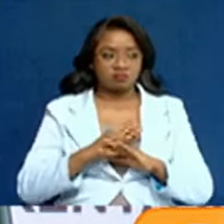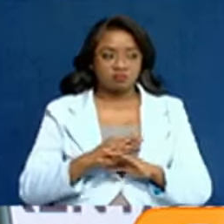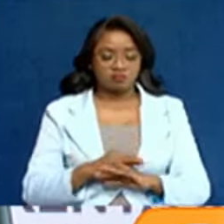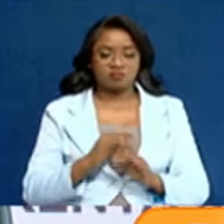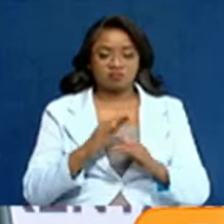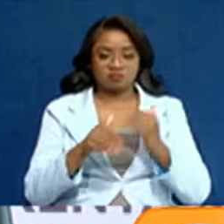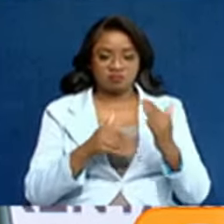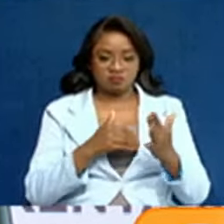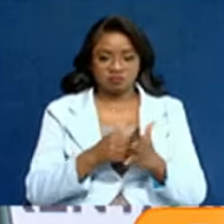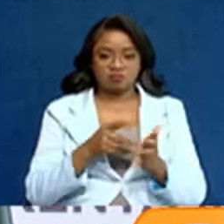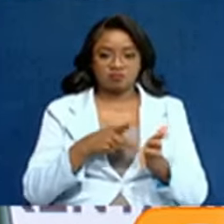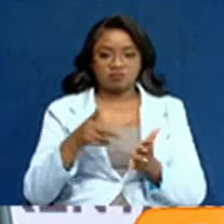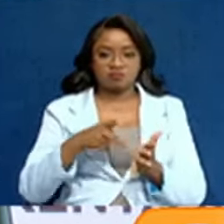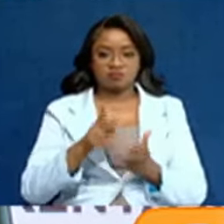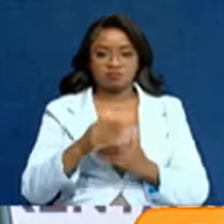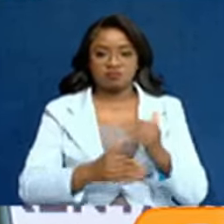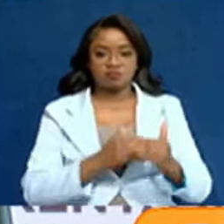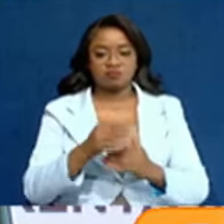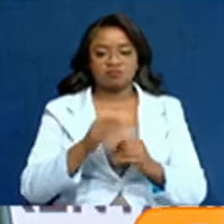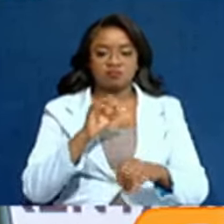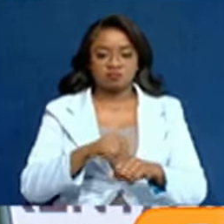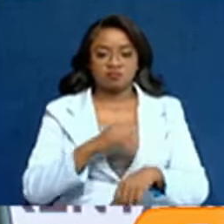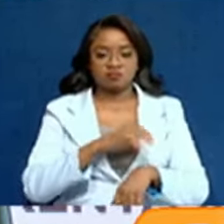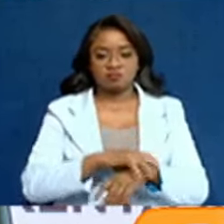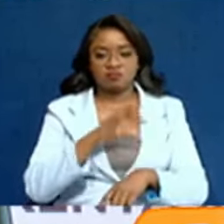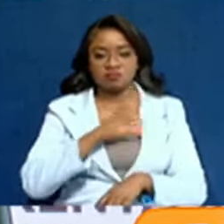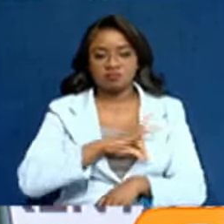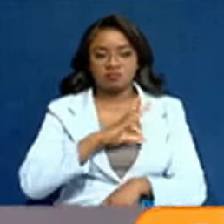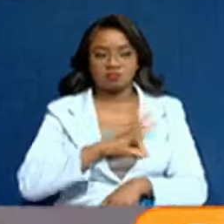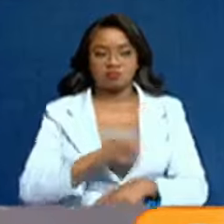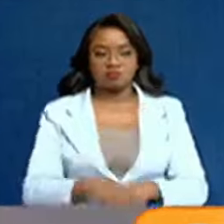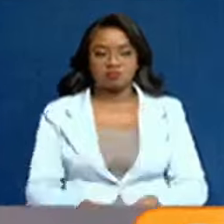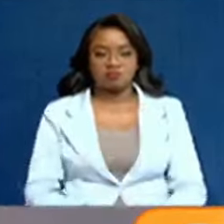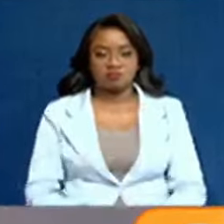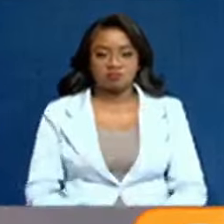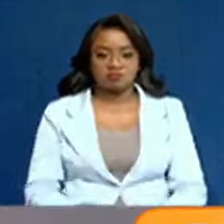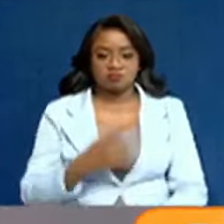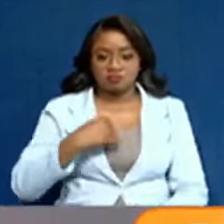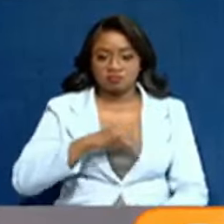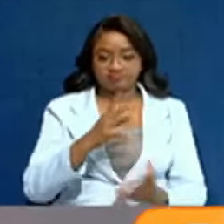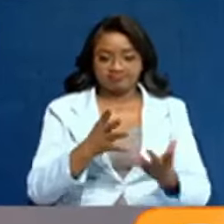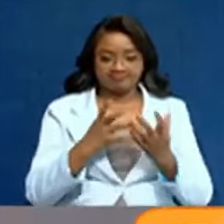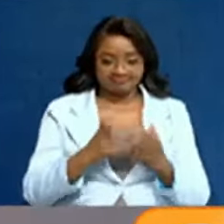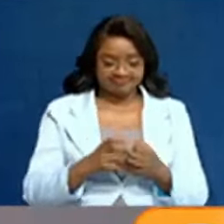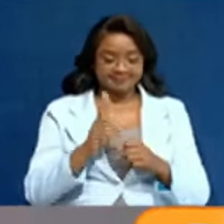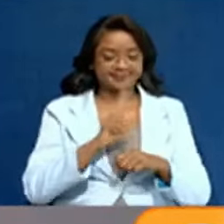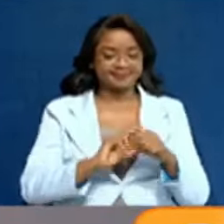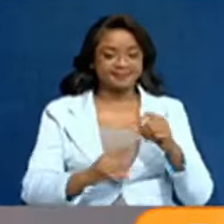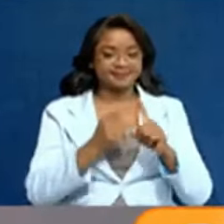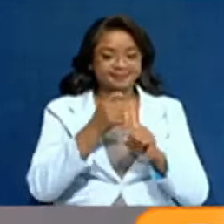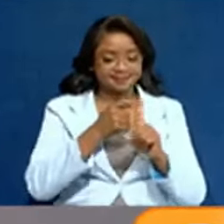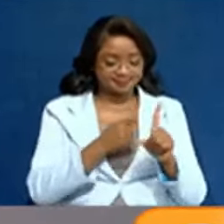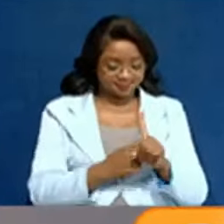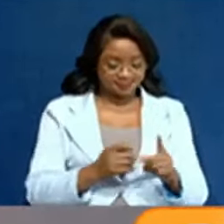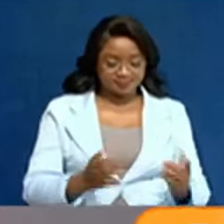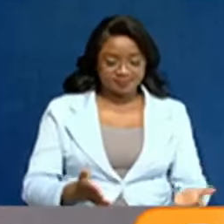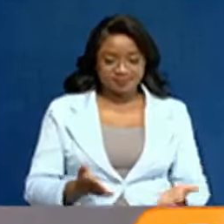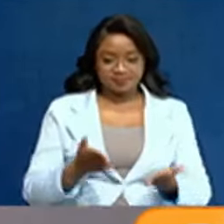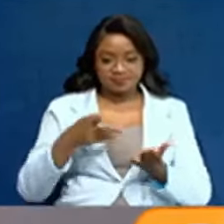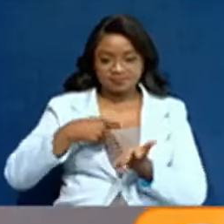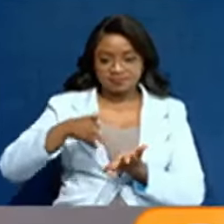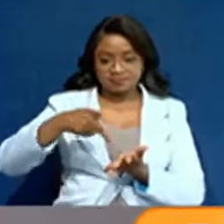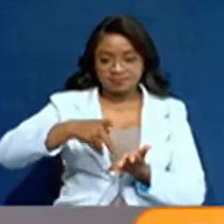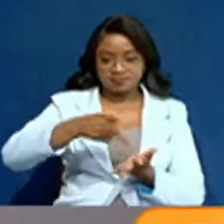processes deliver value for money for the people. We need to develop and use tools to improve procurement